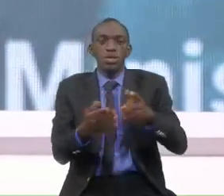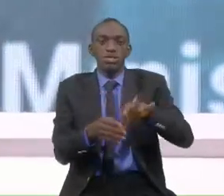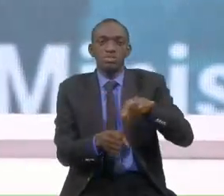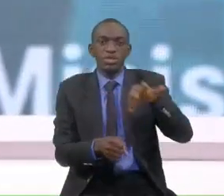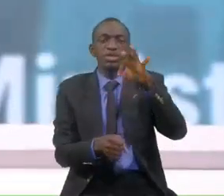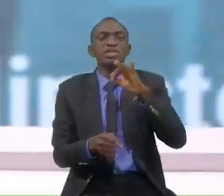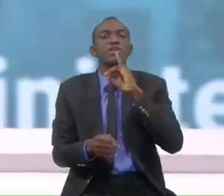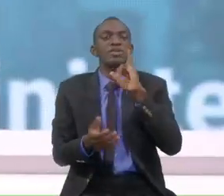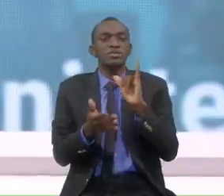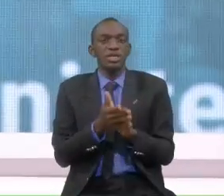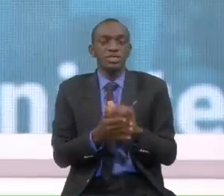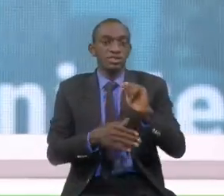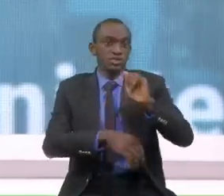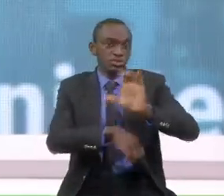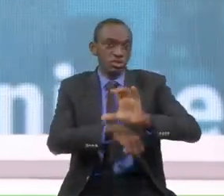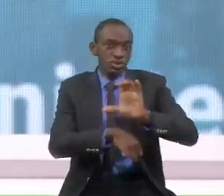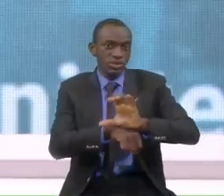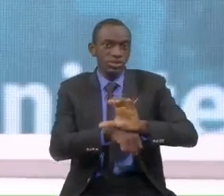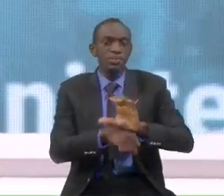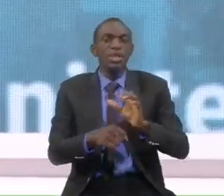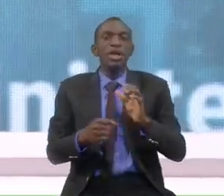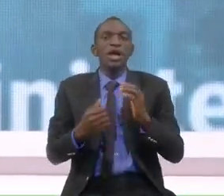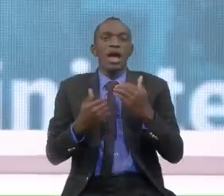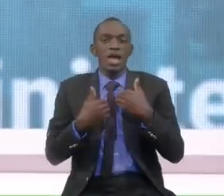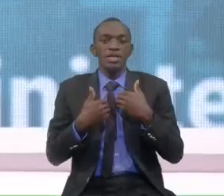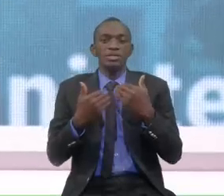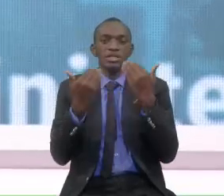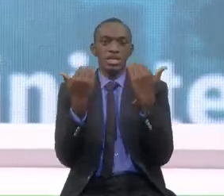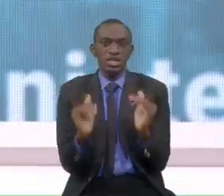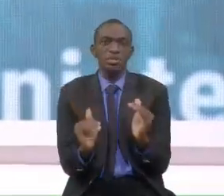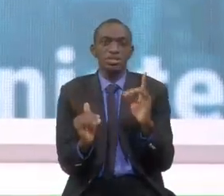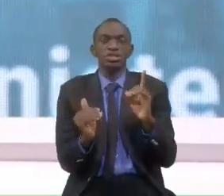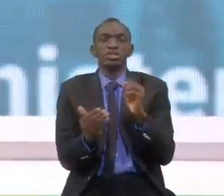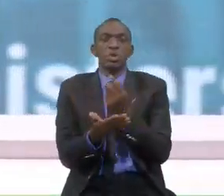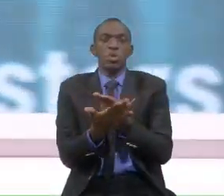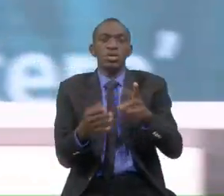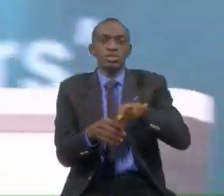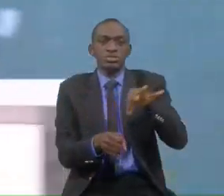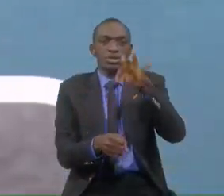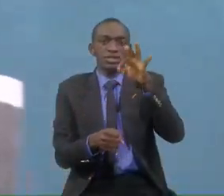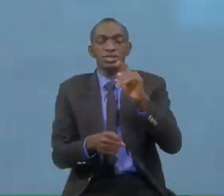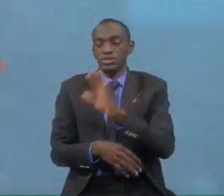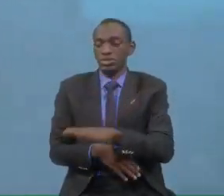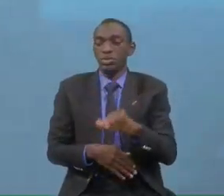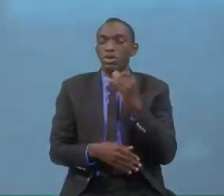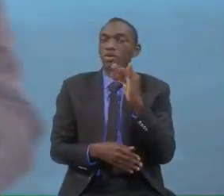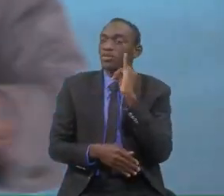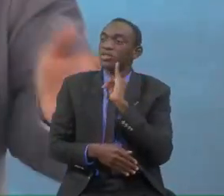that the church has limited the Holy Spirit. The children of Israel limited the